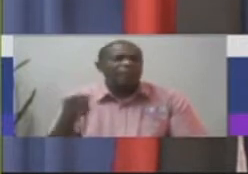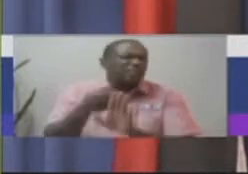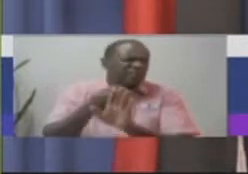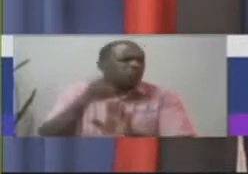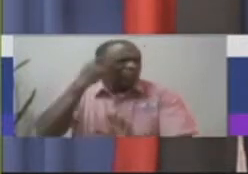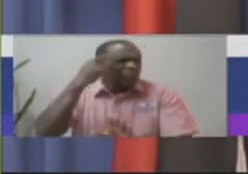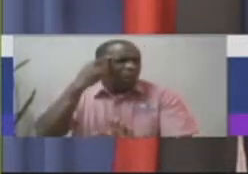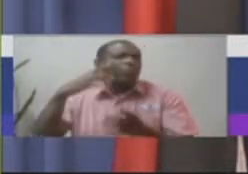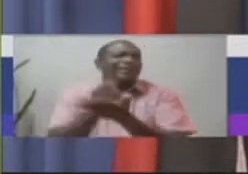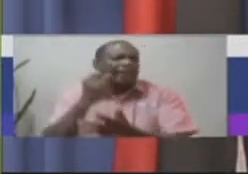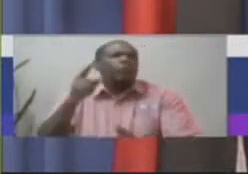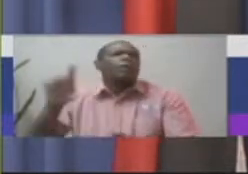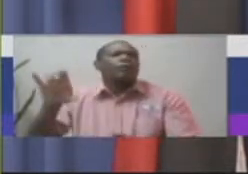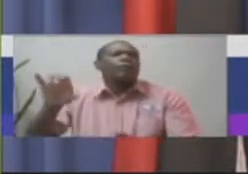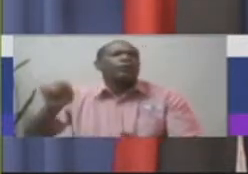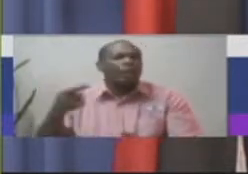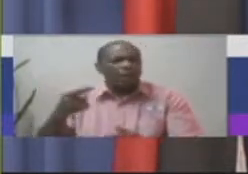vaccine